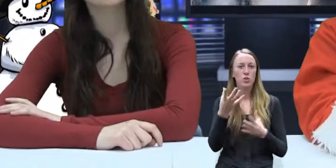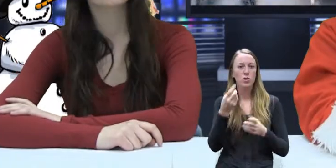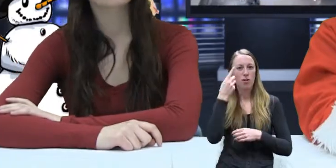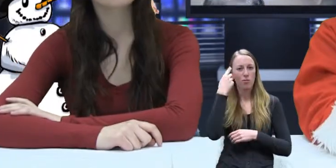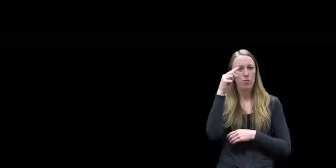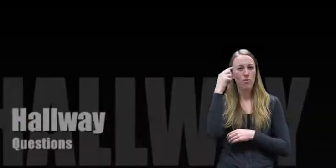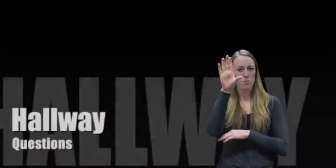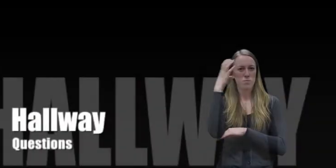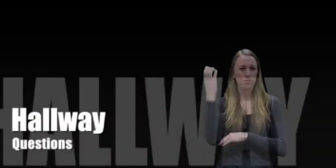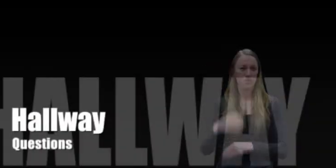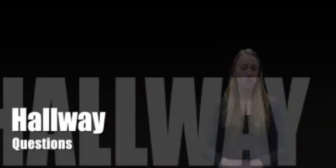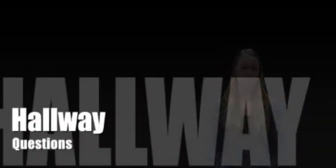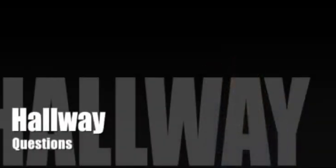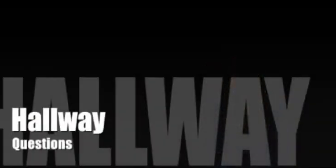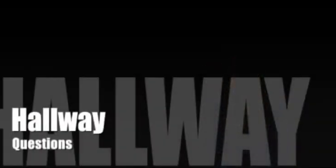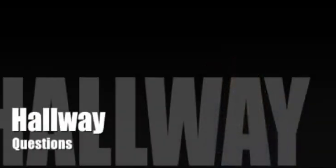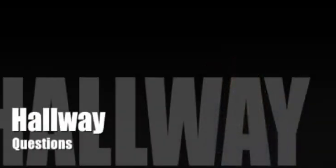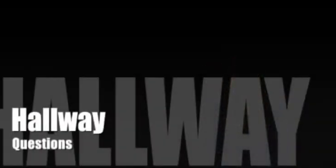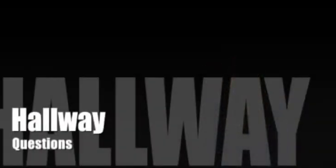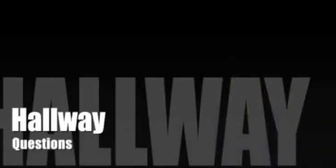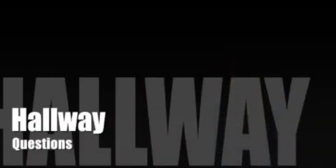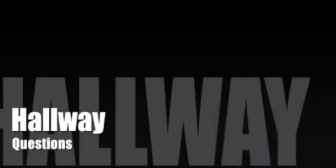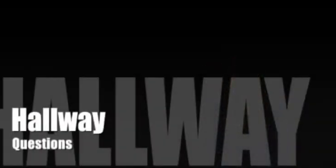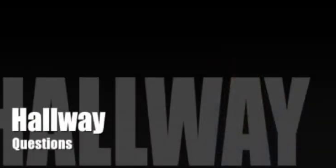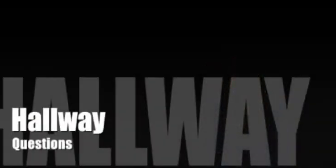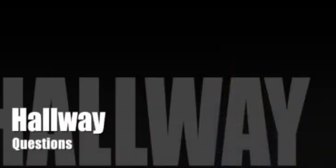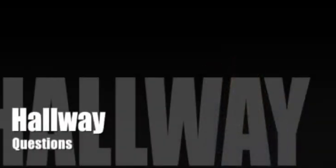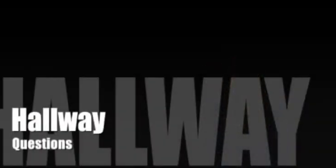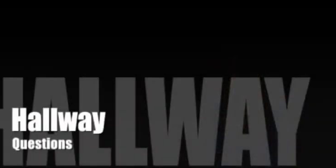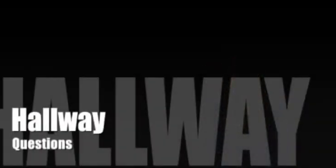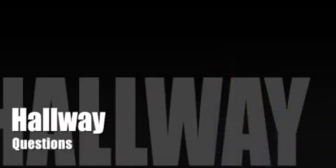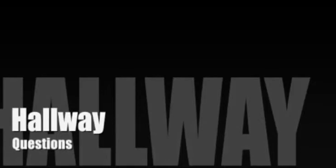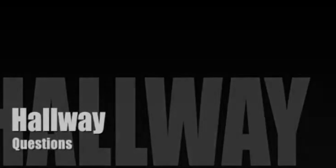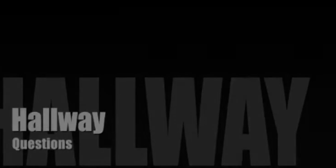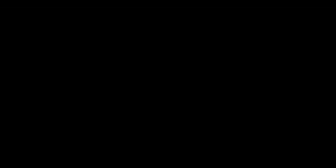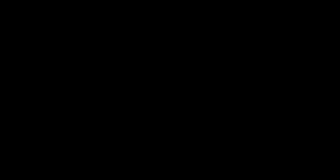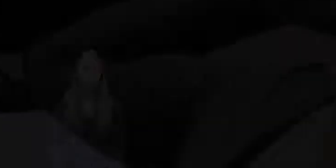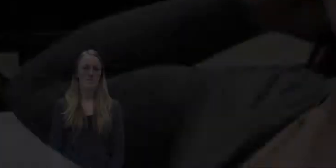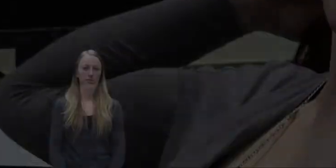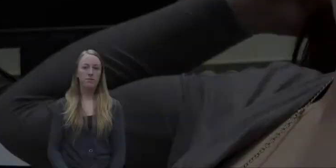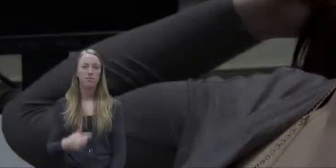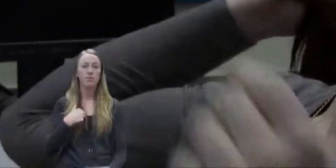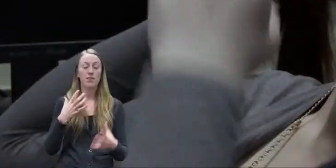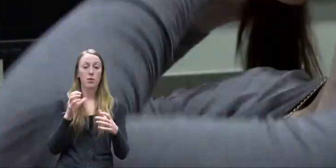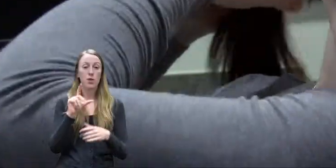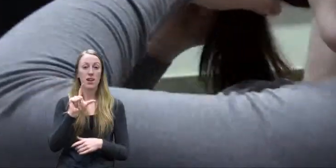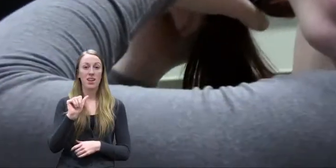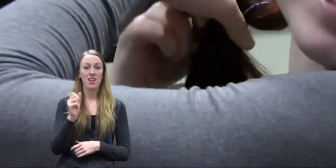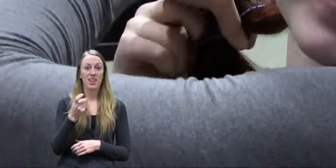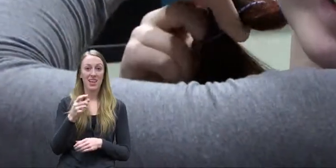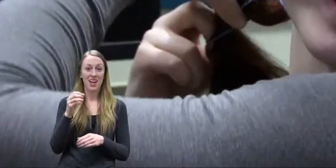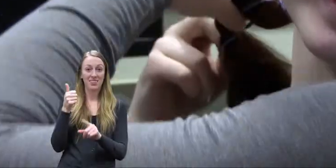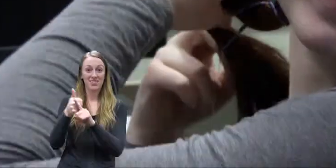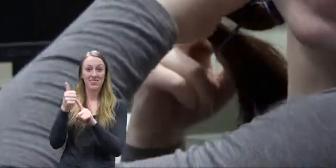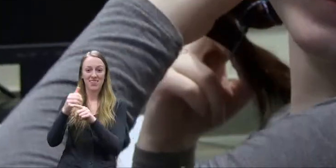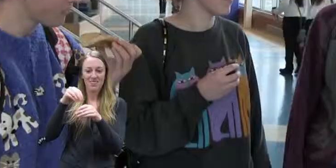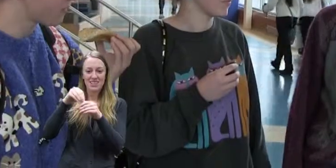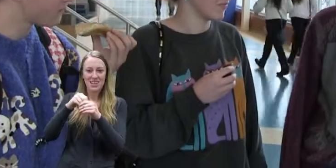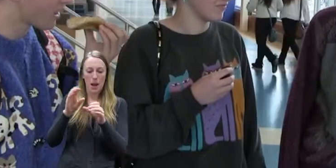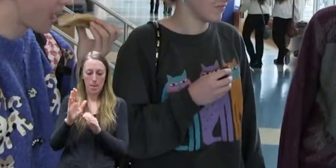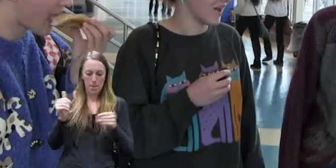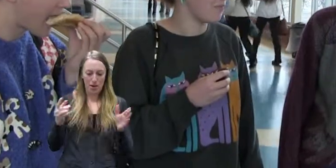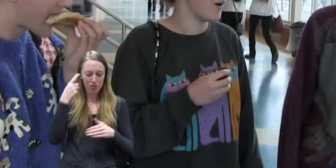Christmas? Jingle bell, jingle bell, jingle bell rock. I want Leah in a box for Christmas.